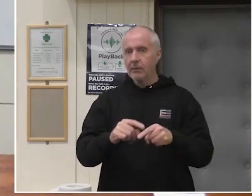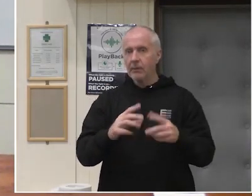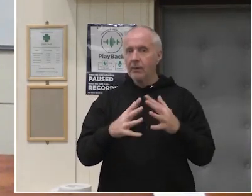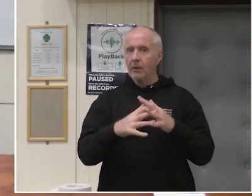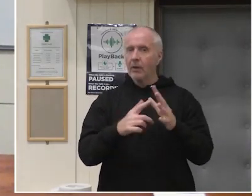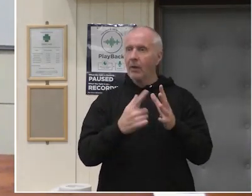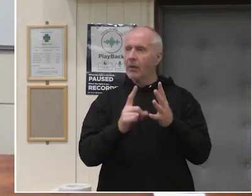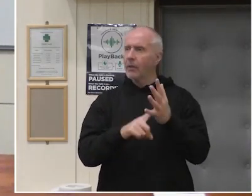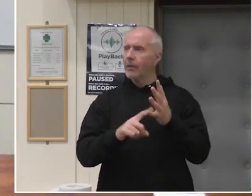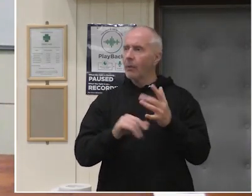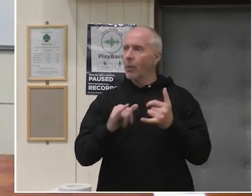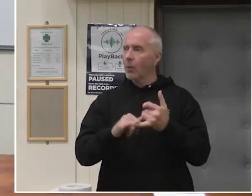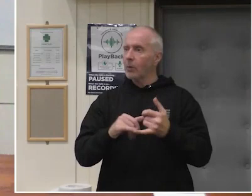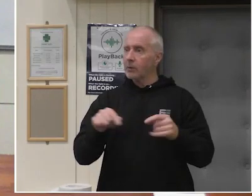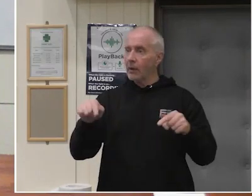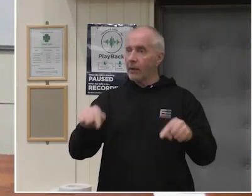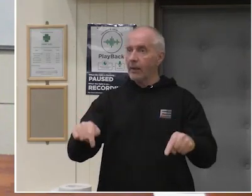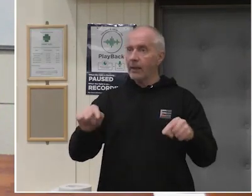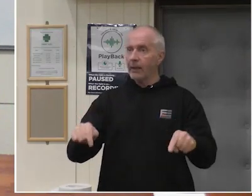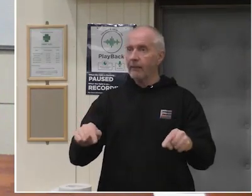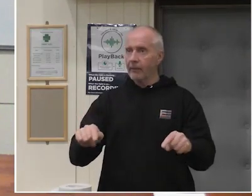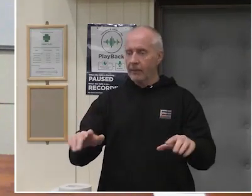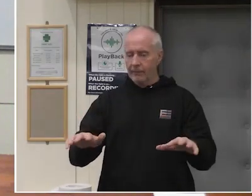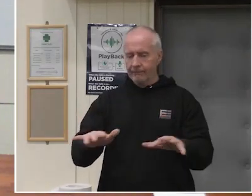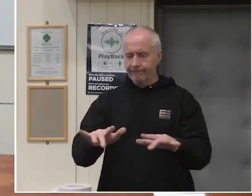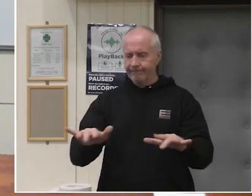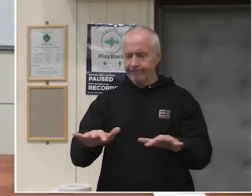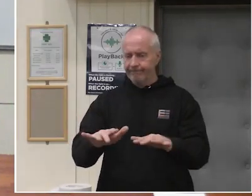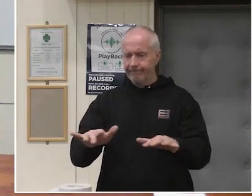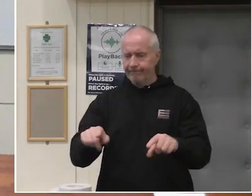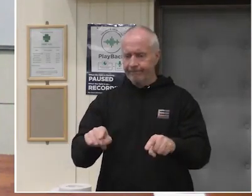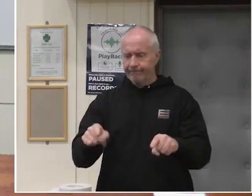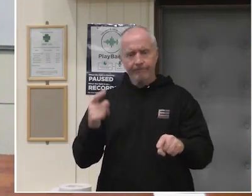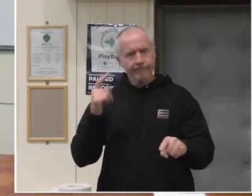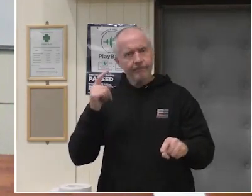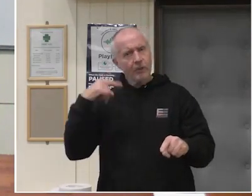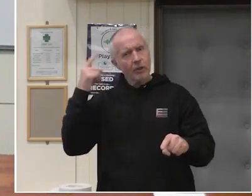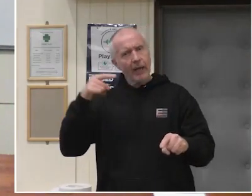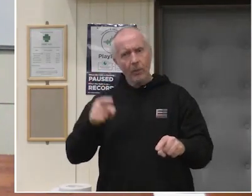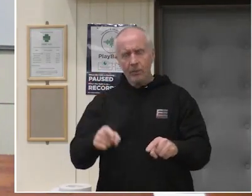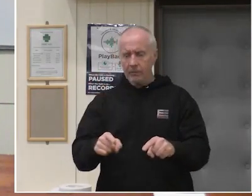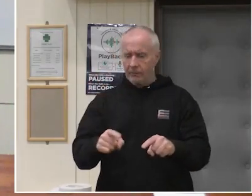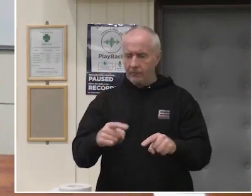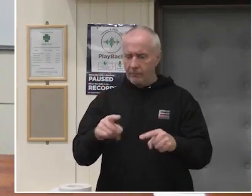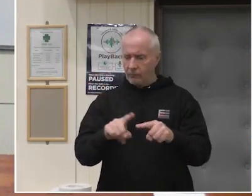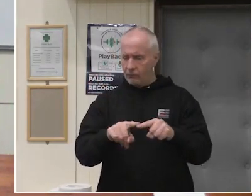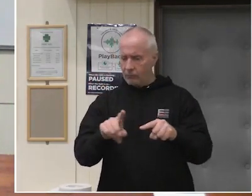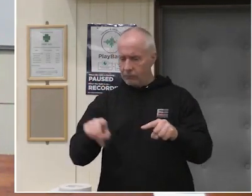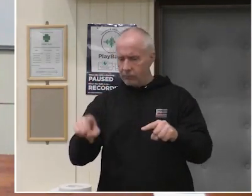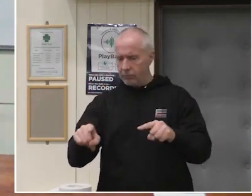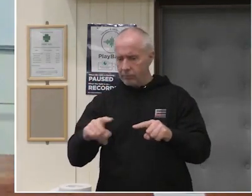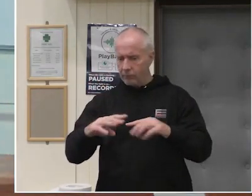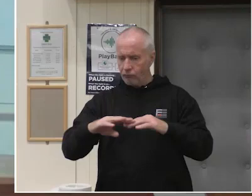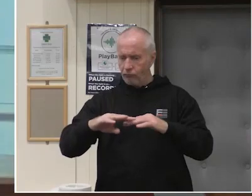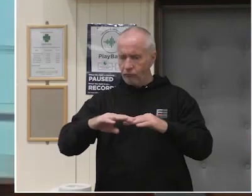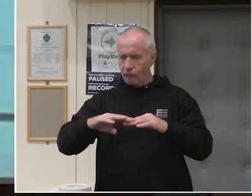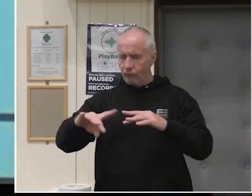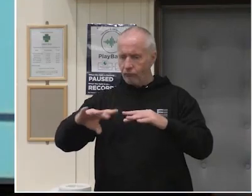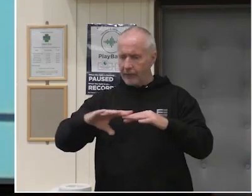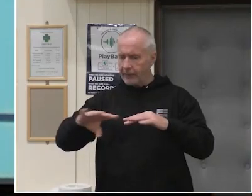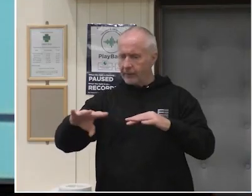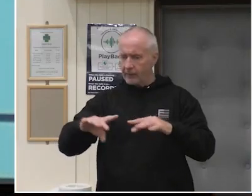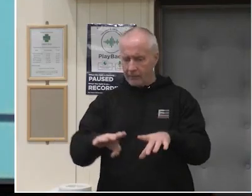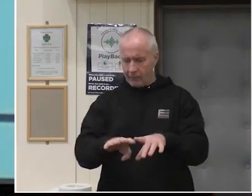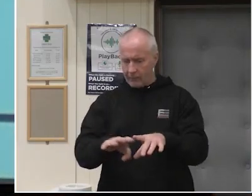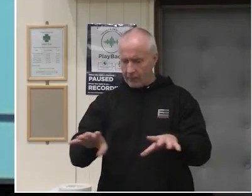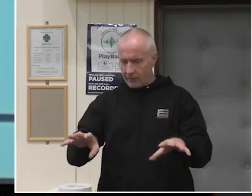giving them their resonances. Right, let's strip the walls away. They're a nuisance. Suddenly